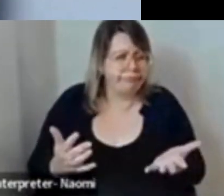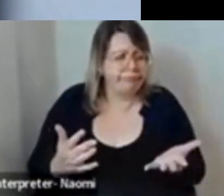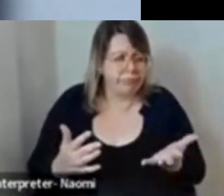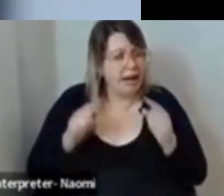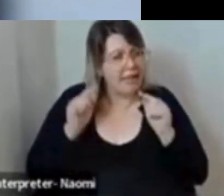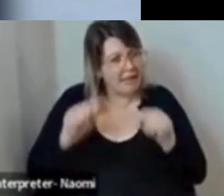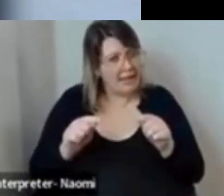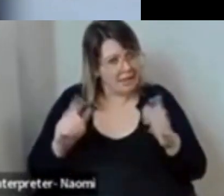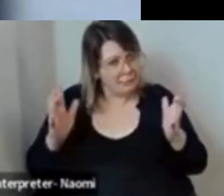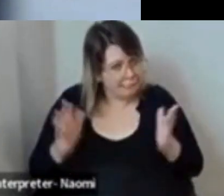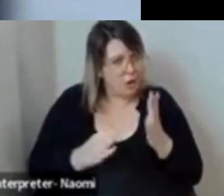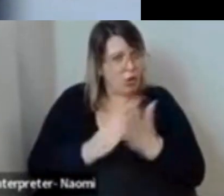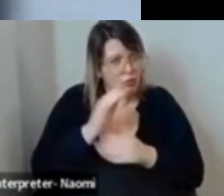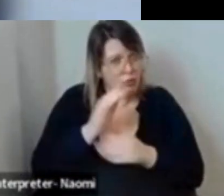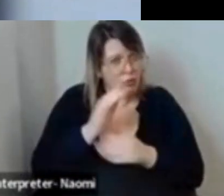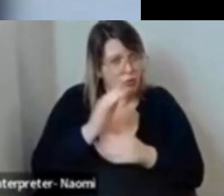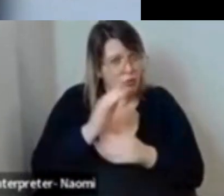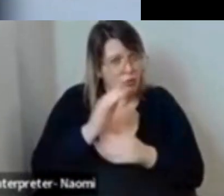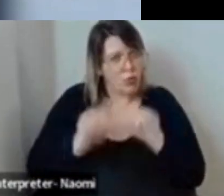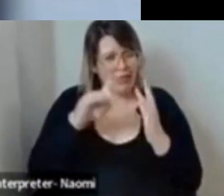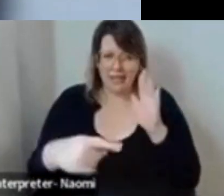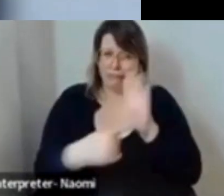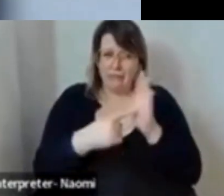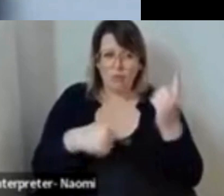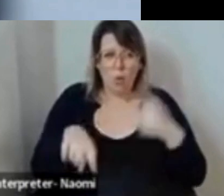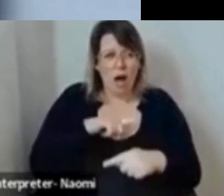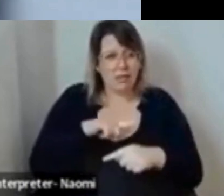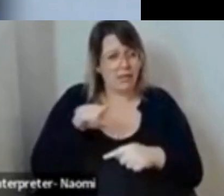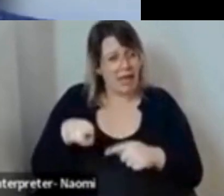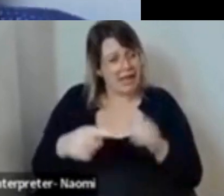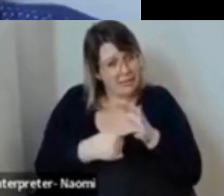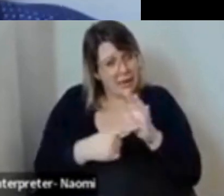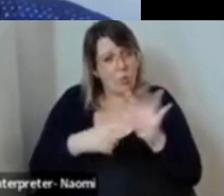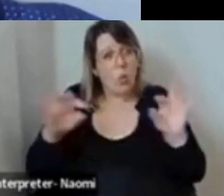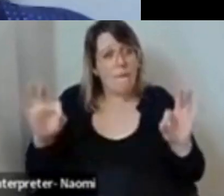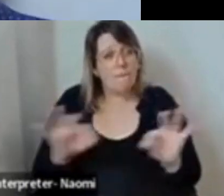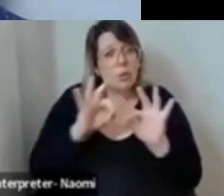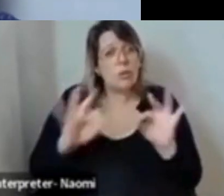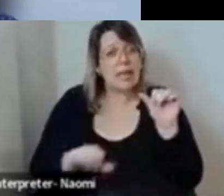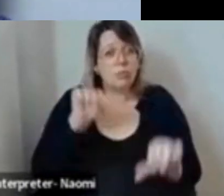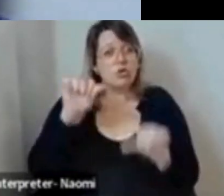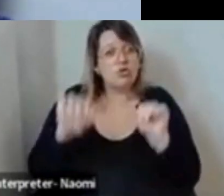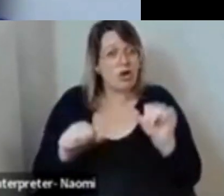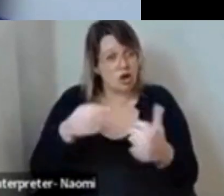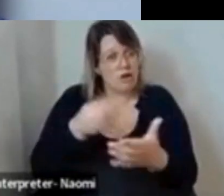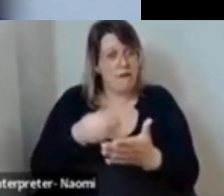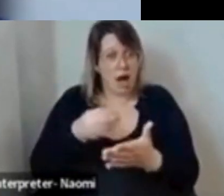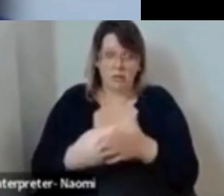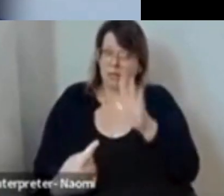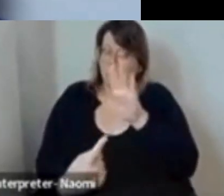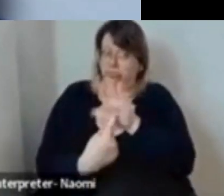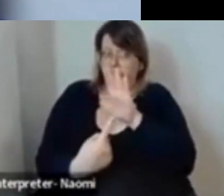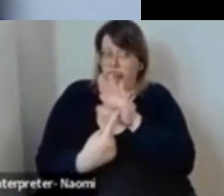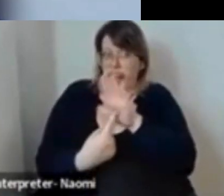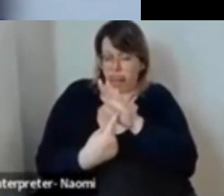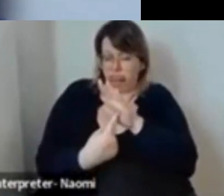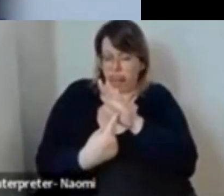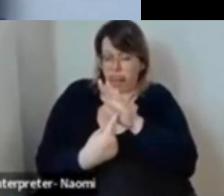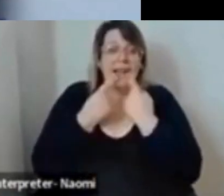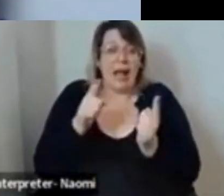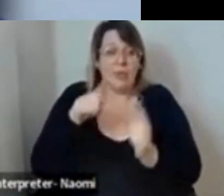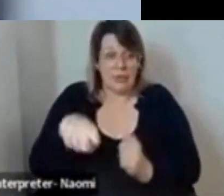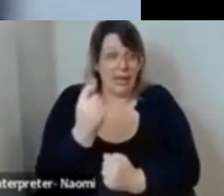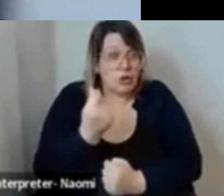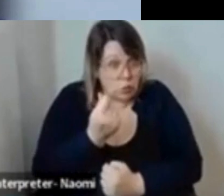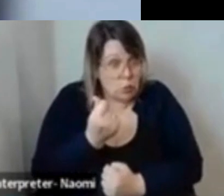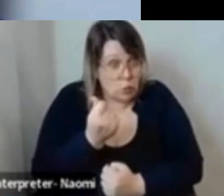is really key to us. And that's really key to the Music Progression Fund as and when we announce it, which will be soon. And although that will